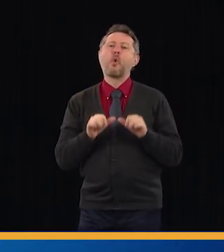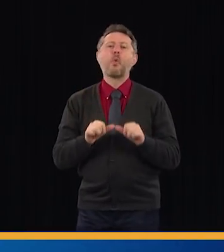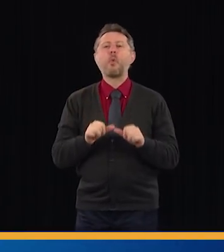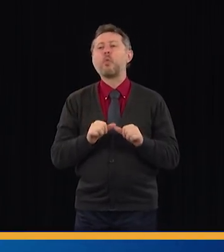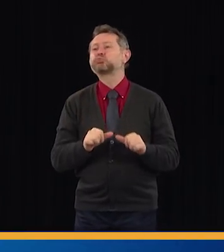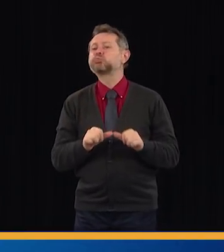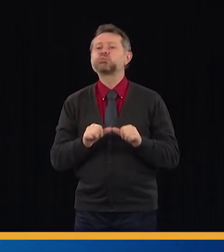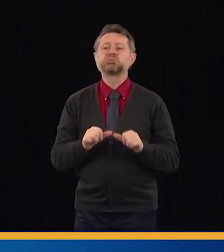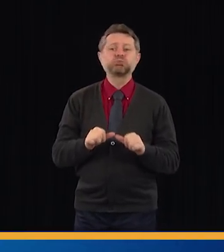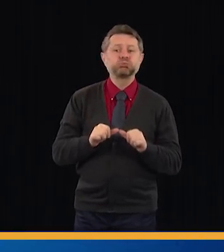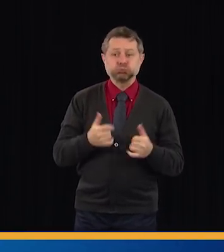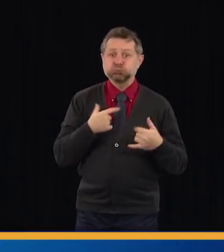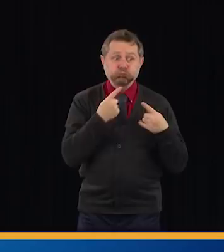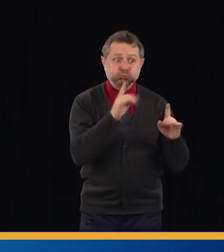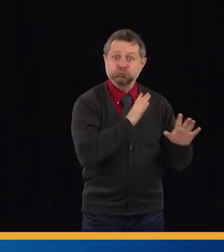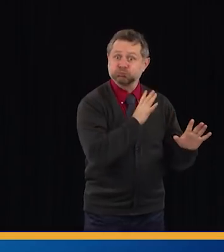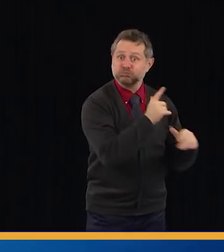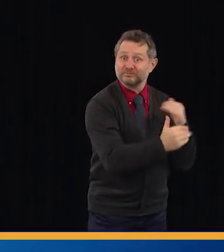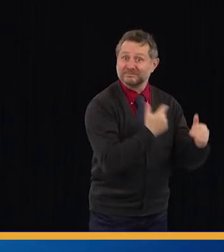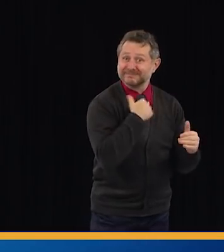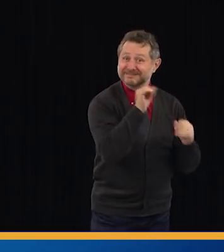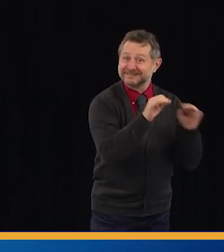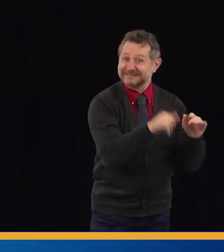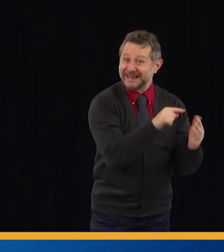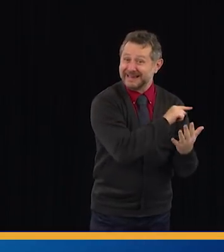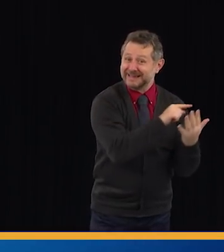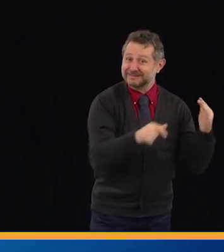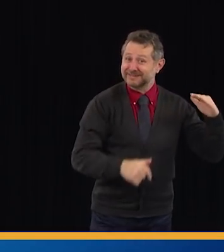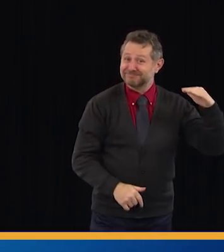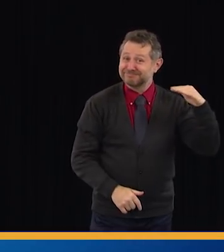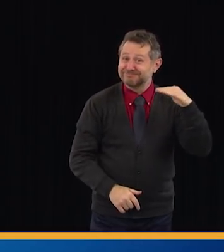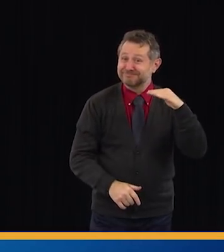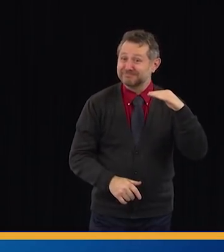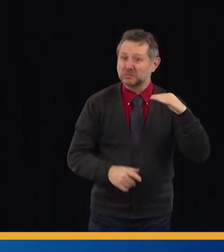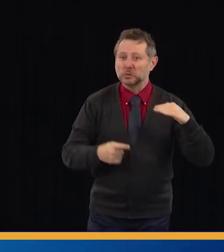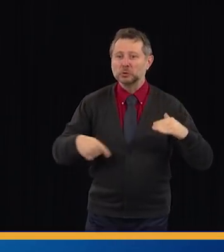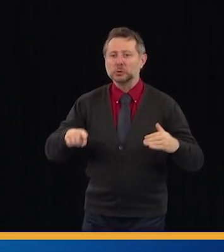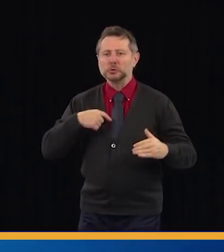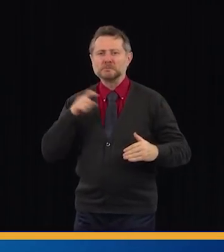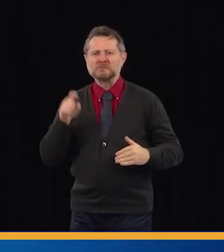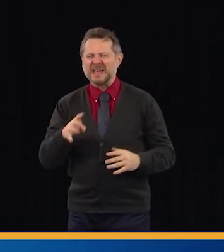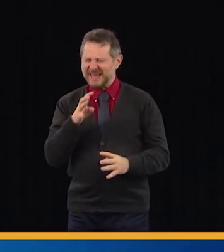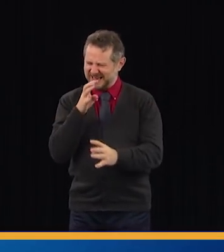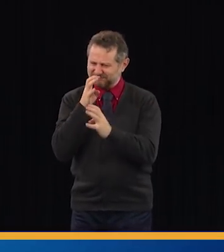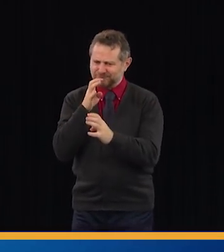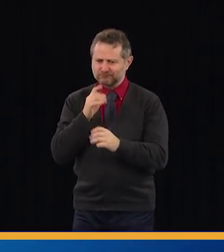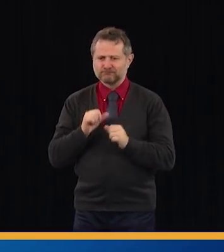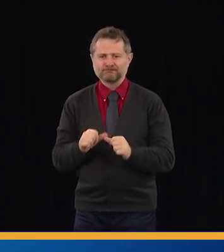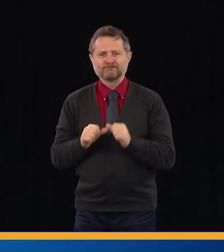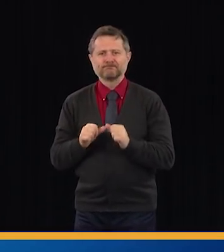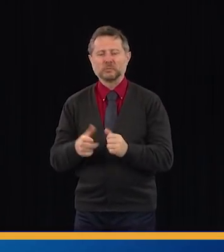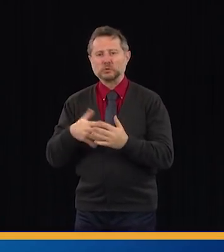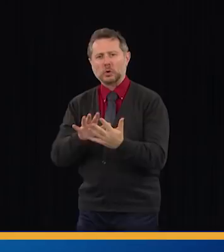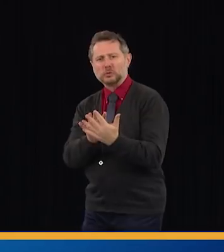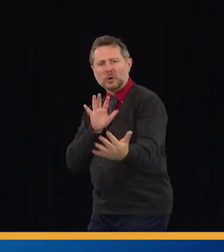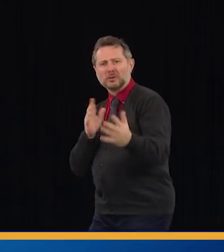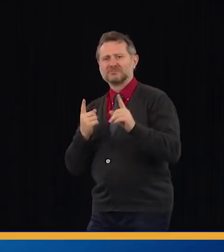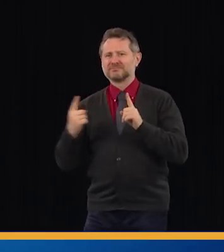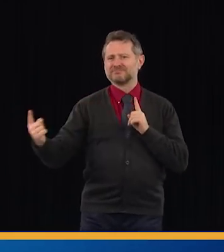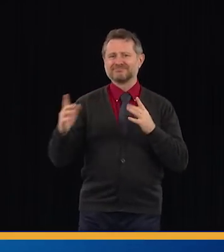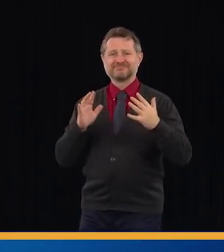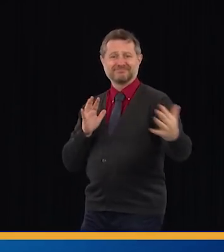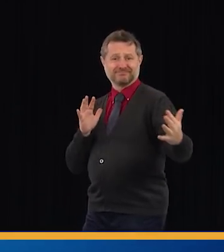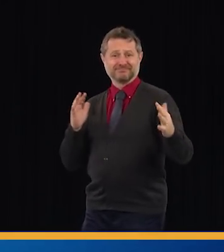the curve because we are rigorous about social distancing, et cetera. So if we continue doing what we're